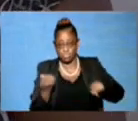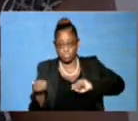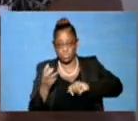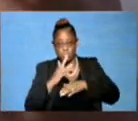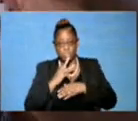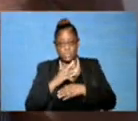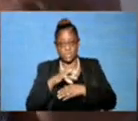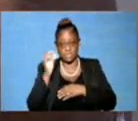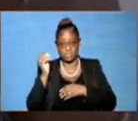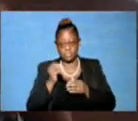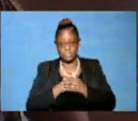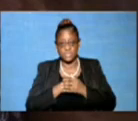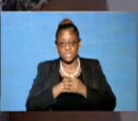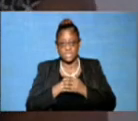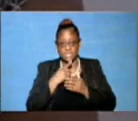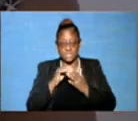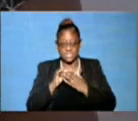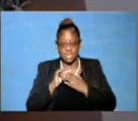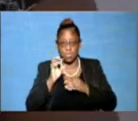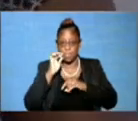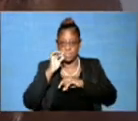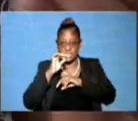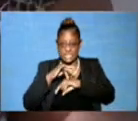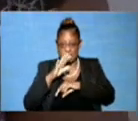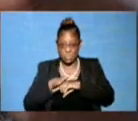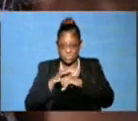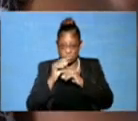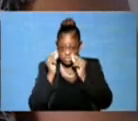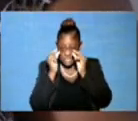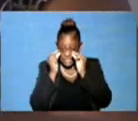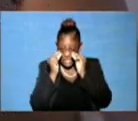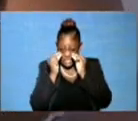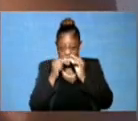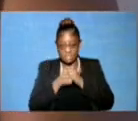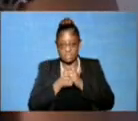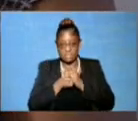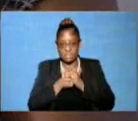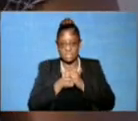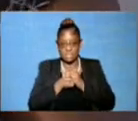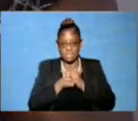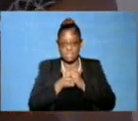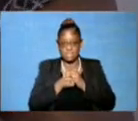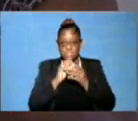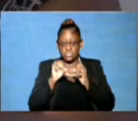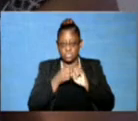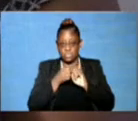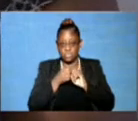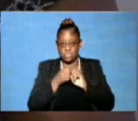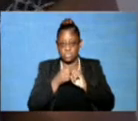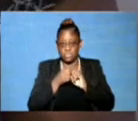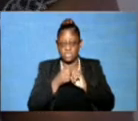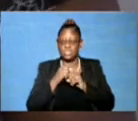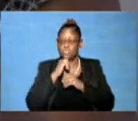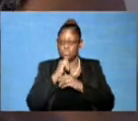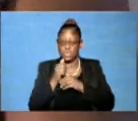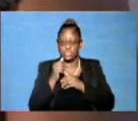that, the mosquitoes are so tiny, okay? And then some of them are, the larvae is there and that sort of thing. So the fogging isn't going to be able